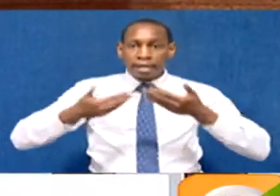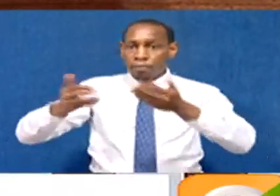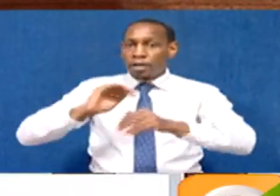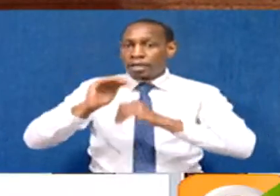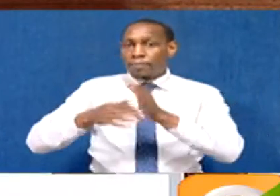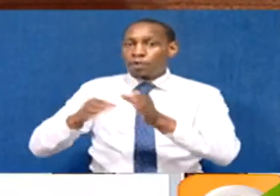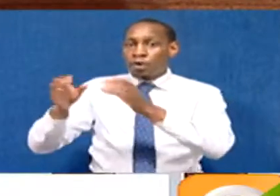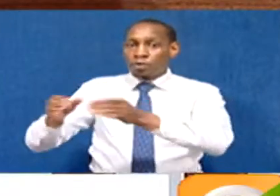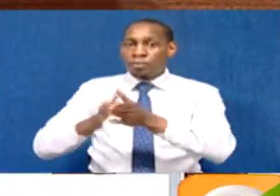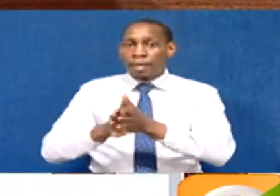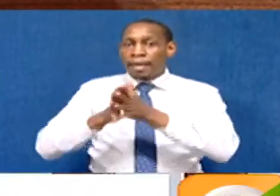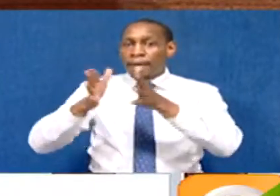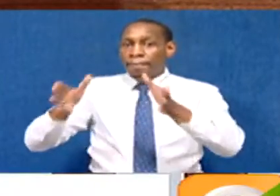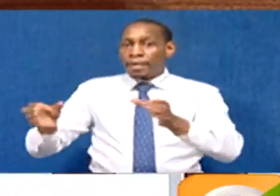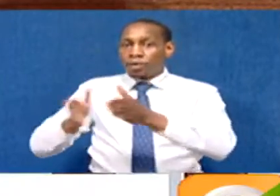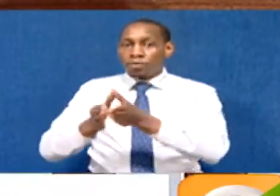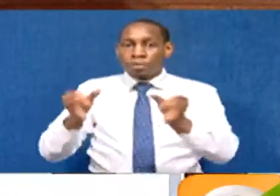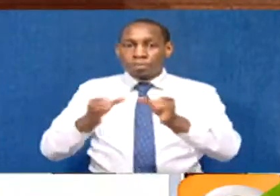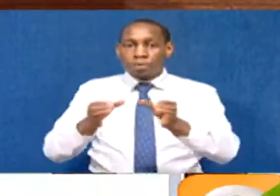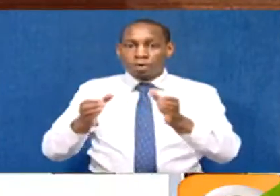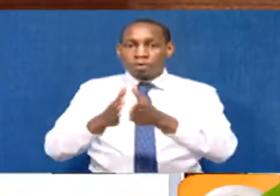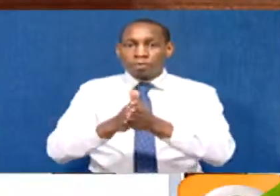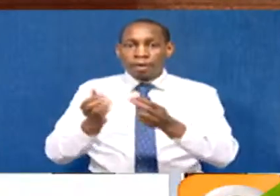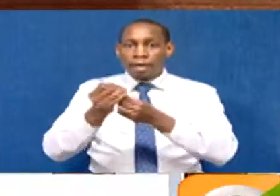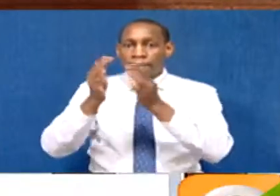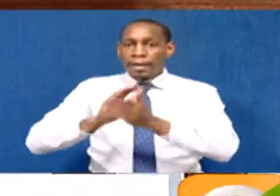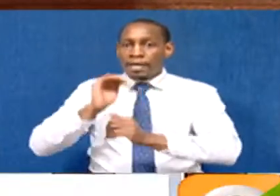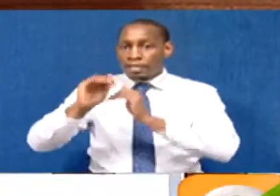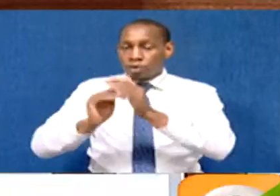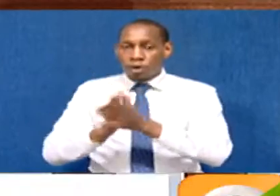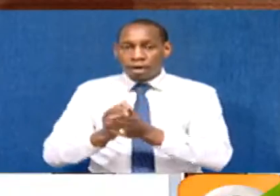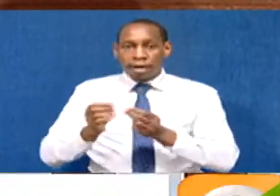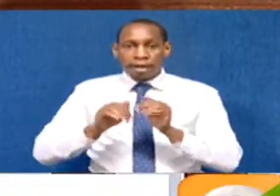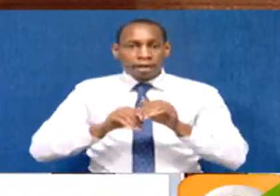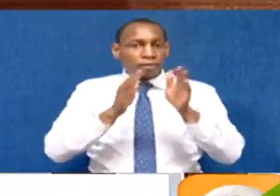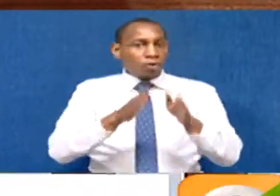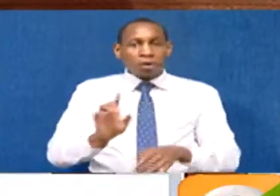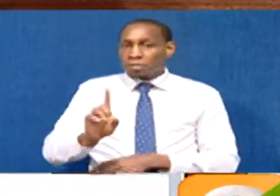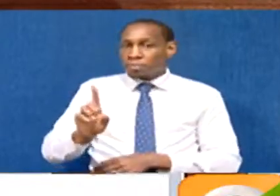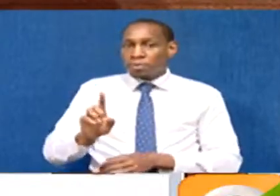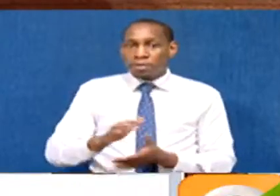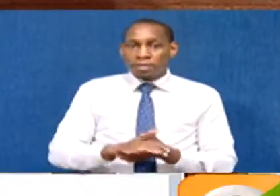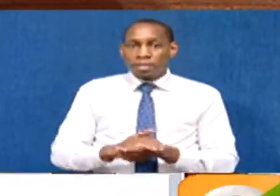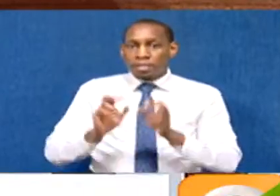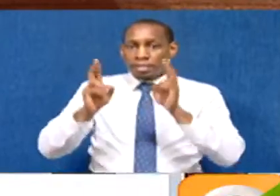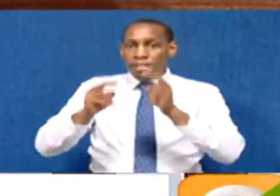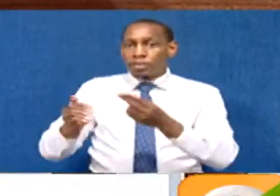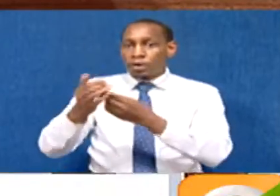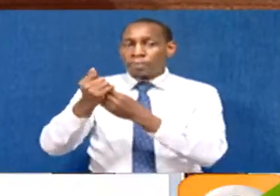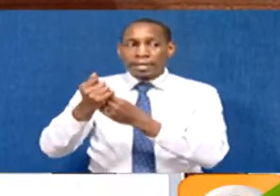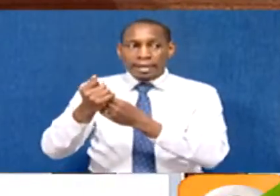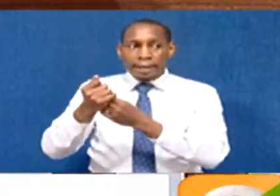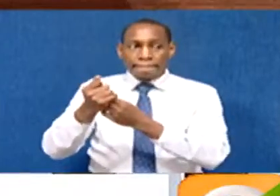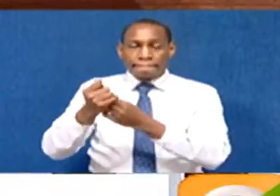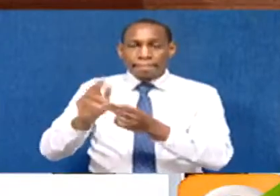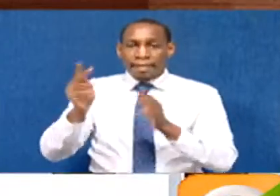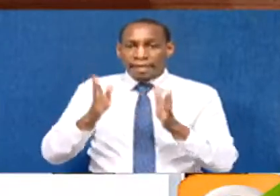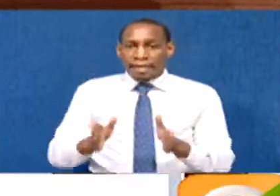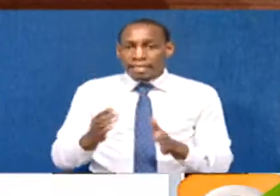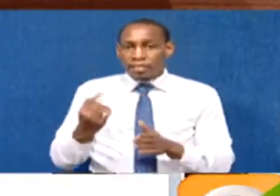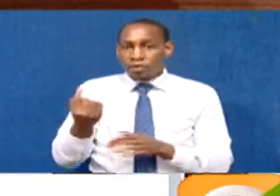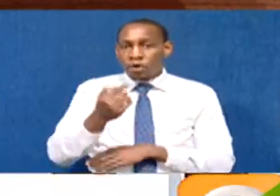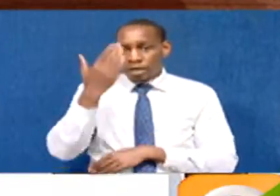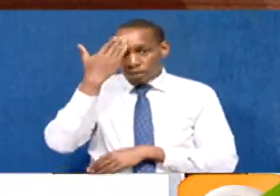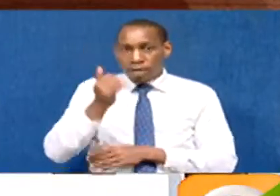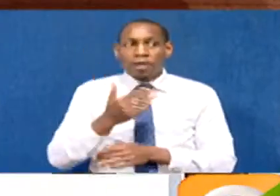parties, big and small, all partners, not followers, not this thing of we are partnering with Kenyans only